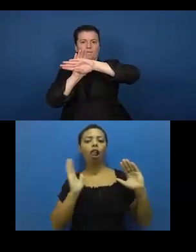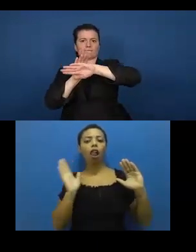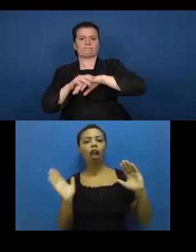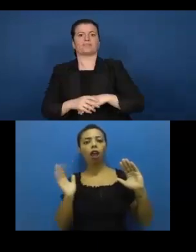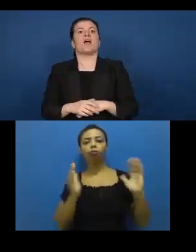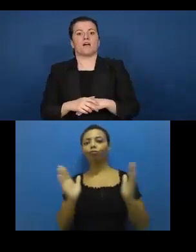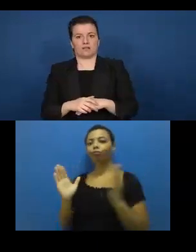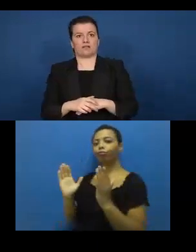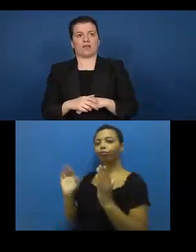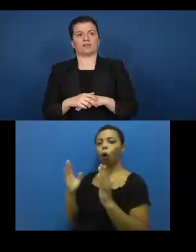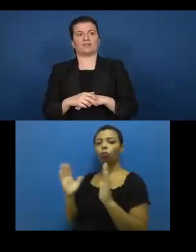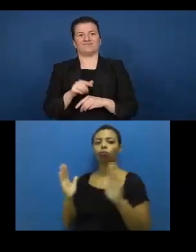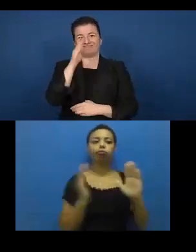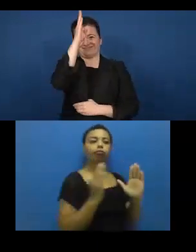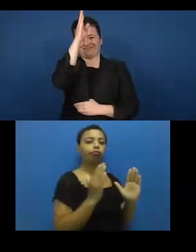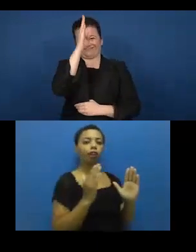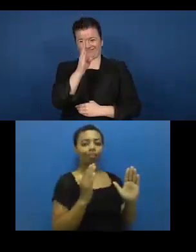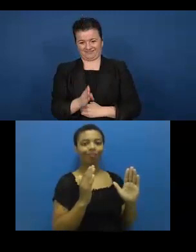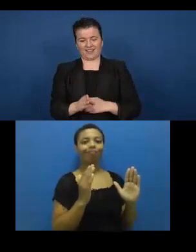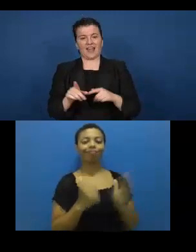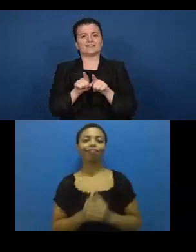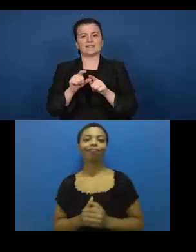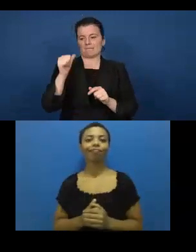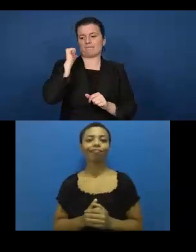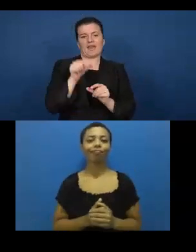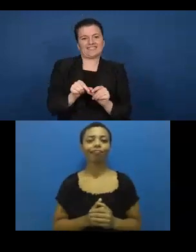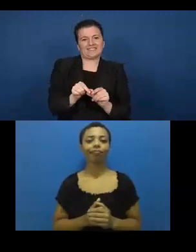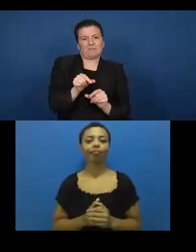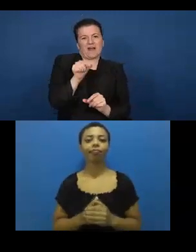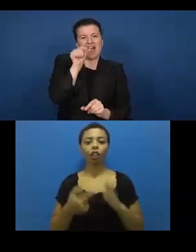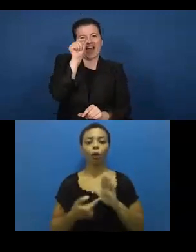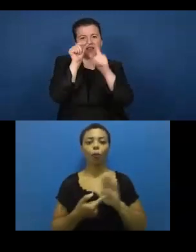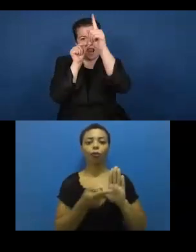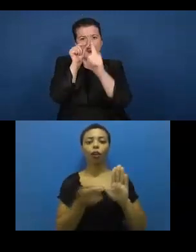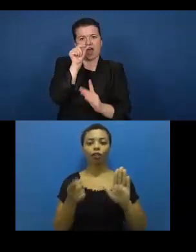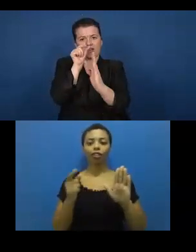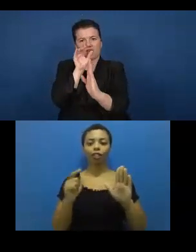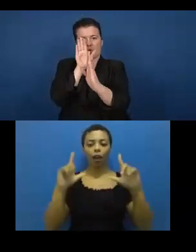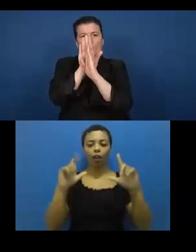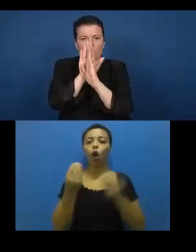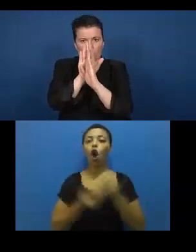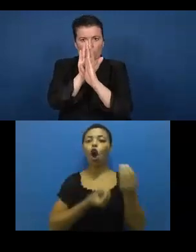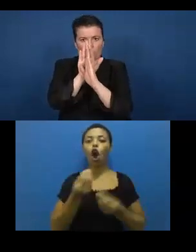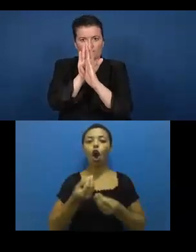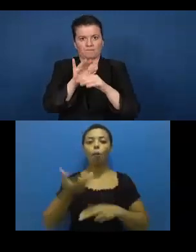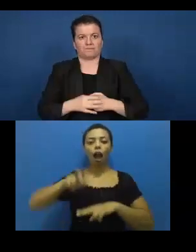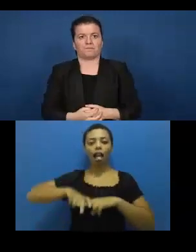spine. I'm showing you here now a picture of the chair. And I'm also showing you a picture of a